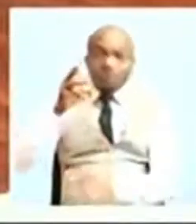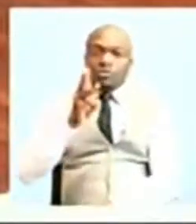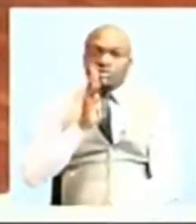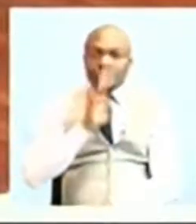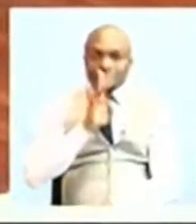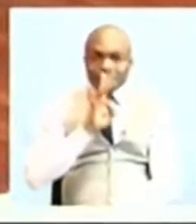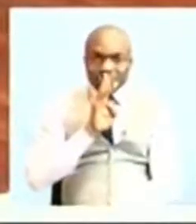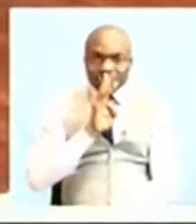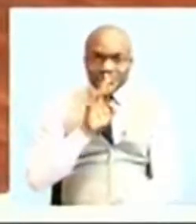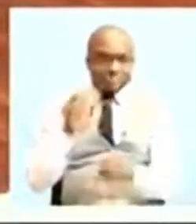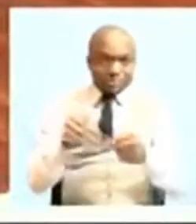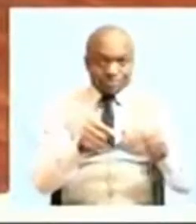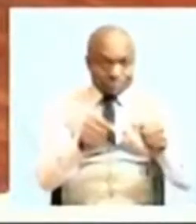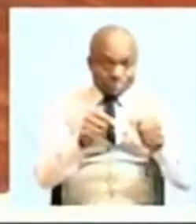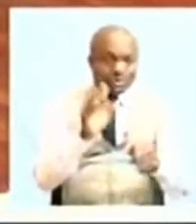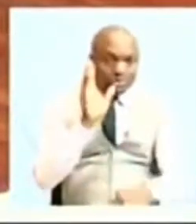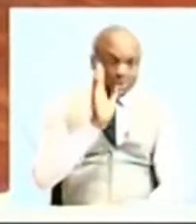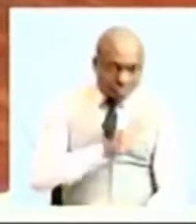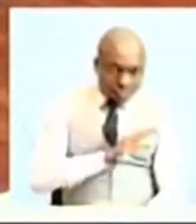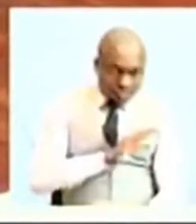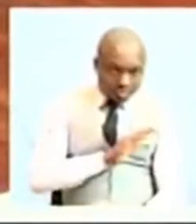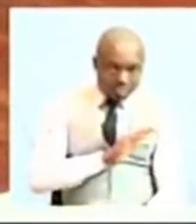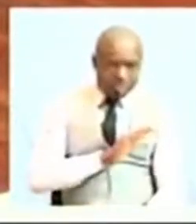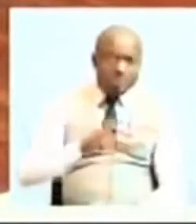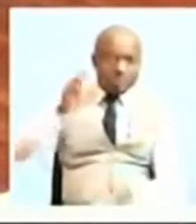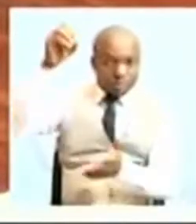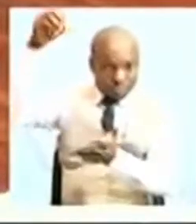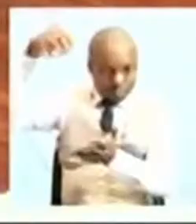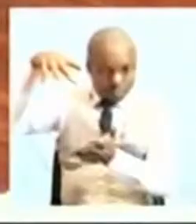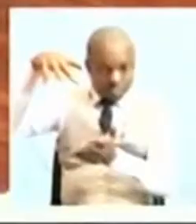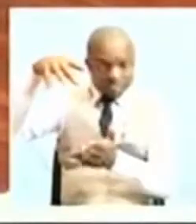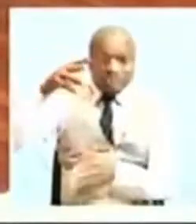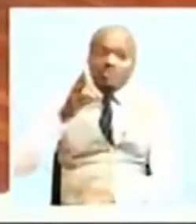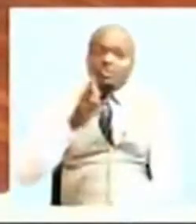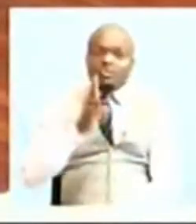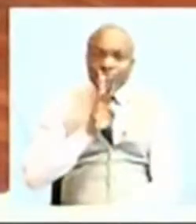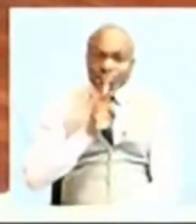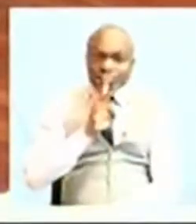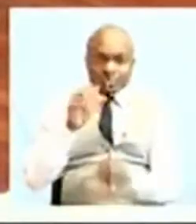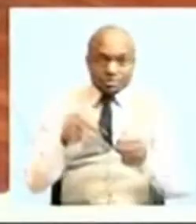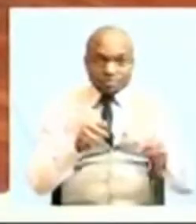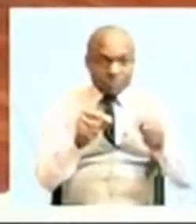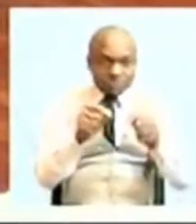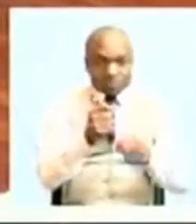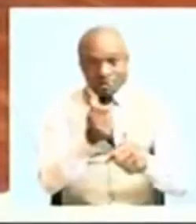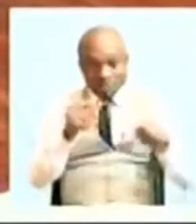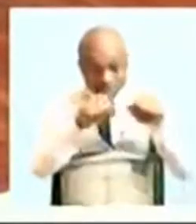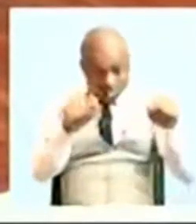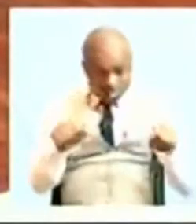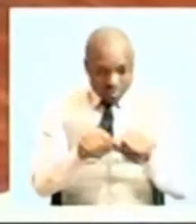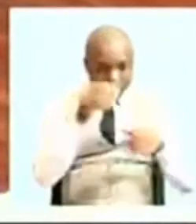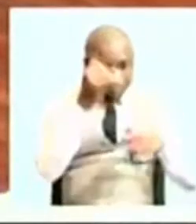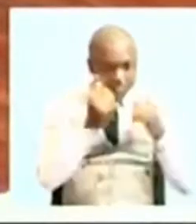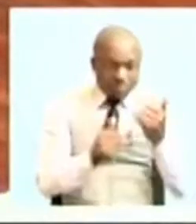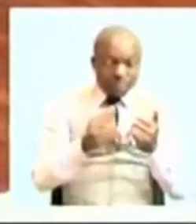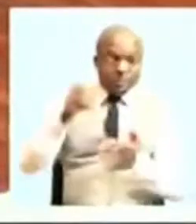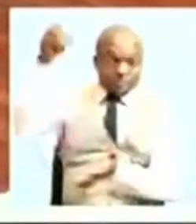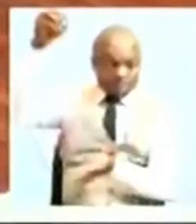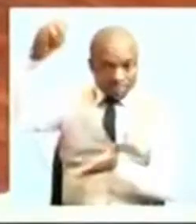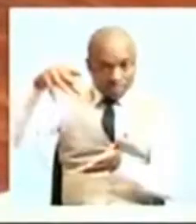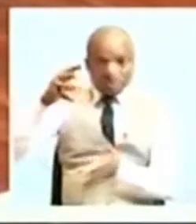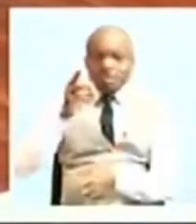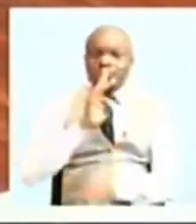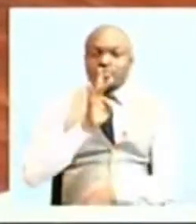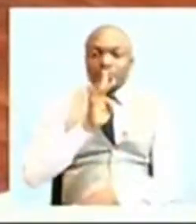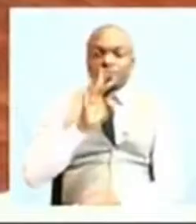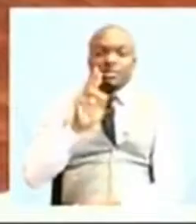at Lusinga, completed. A solar mechanized water system at Sianzovu, completed. A solar mechanized water system